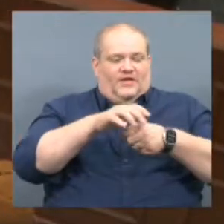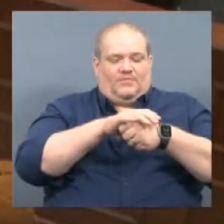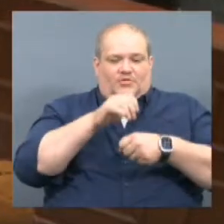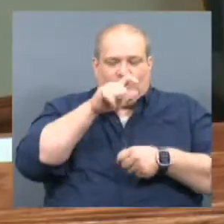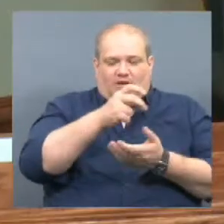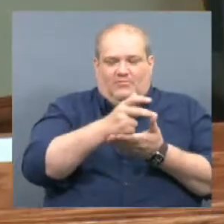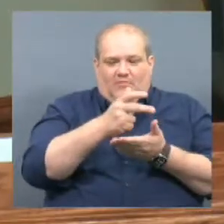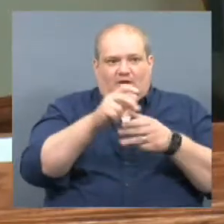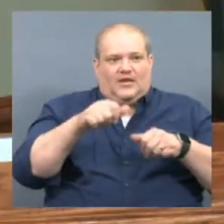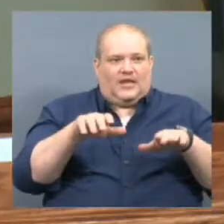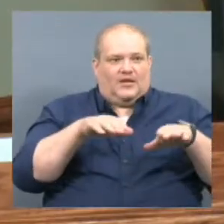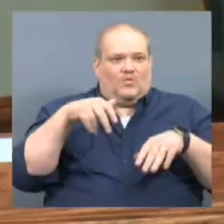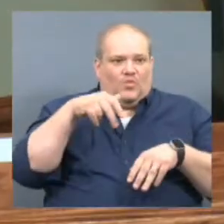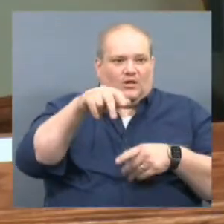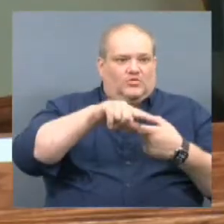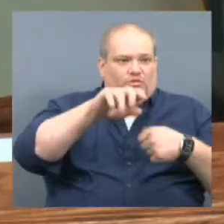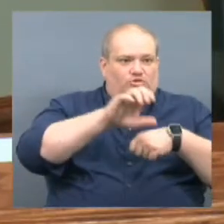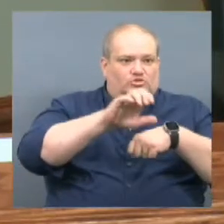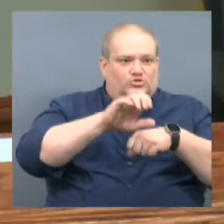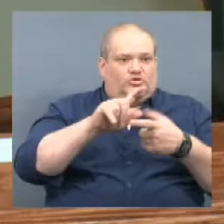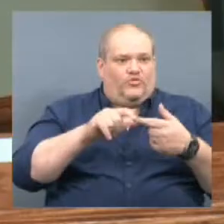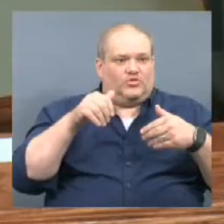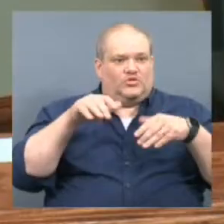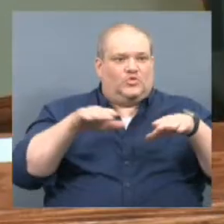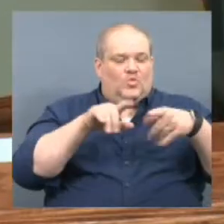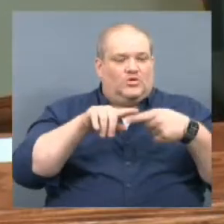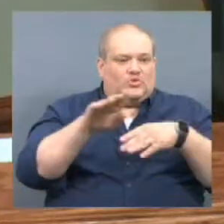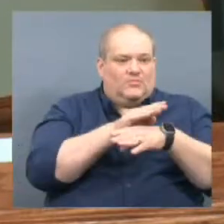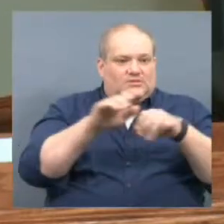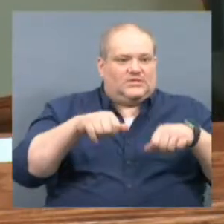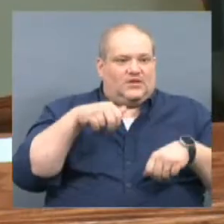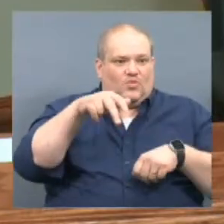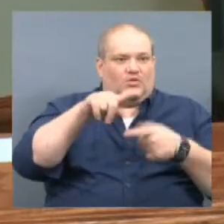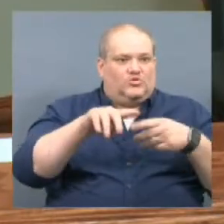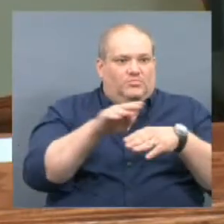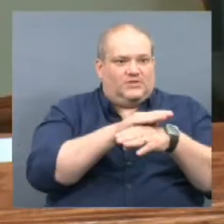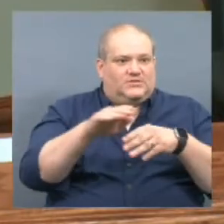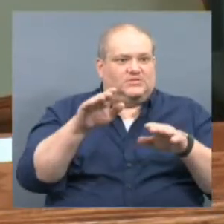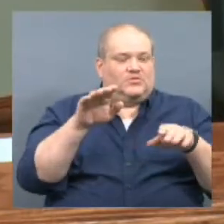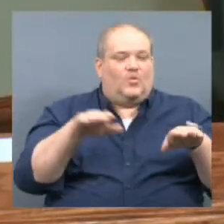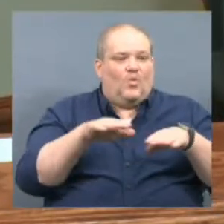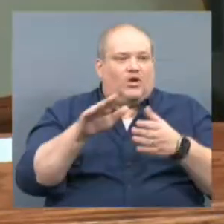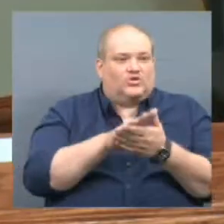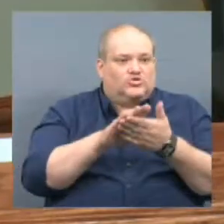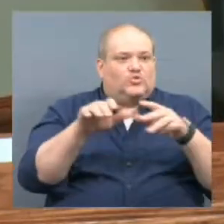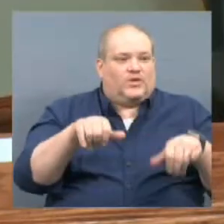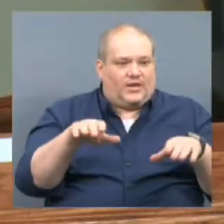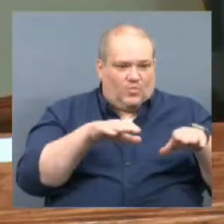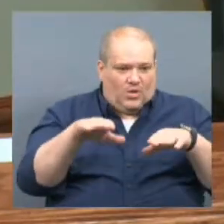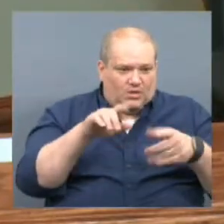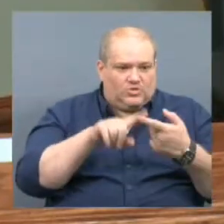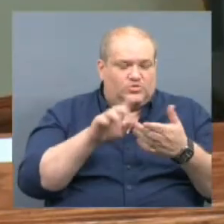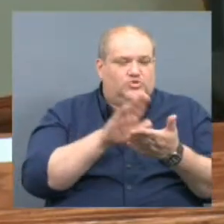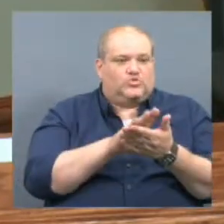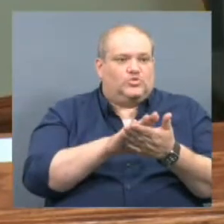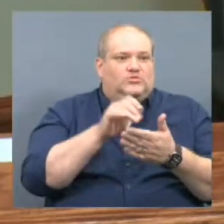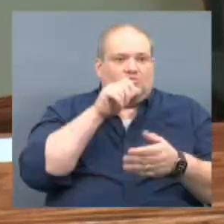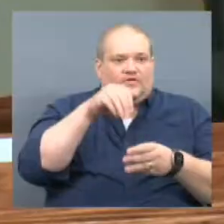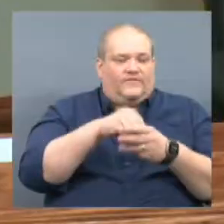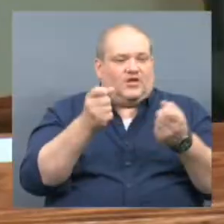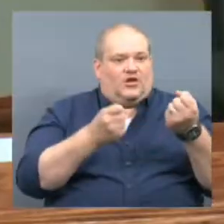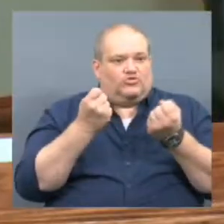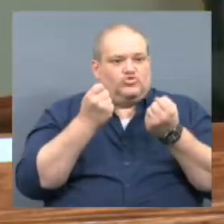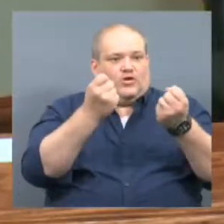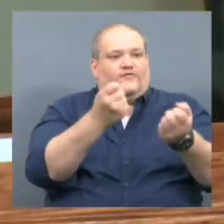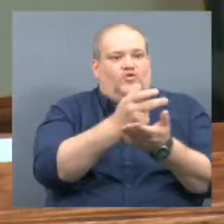lot. They can walk to the church. If they want to walk to a business, they can walk to it. If they want to walk to school, they can walk to it. You don't need to get into a car to